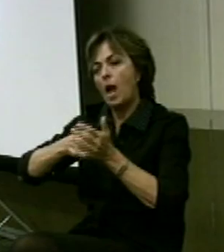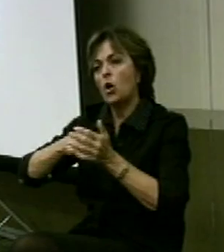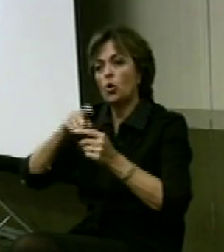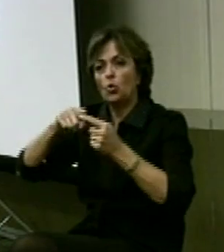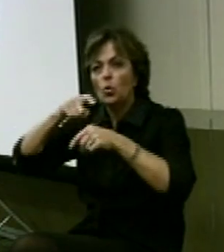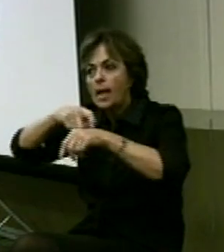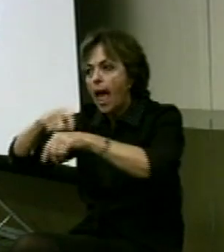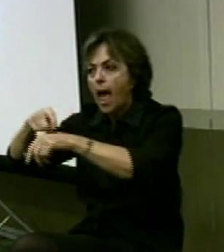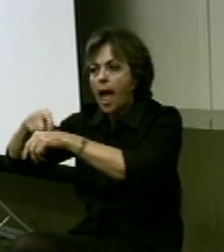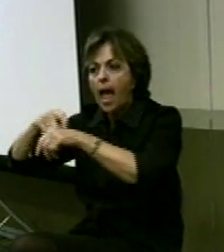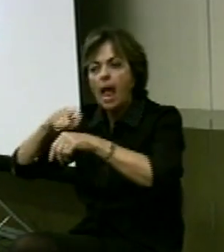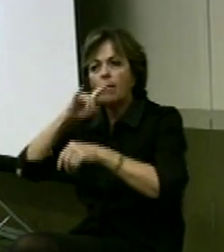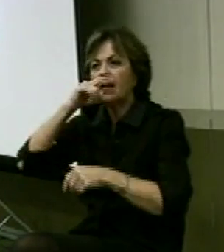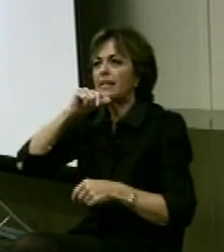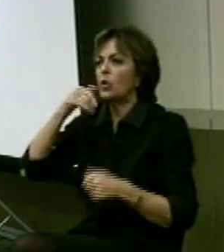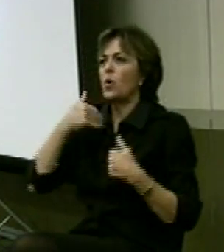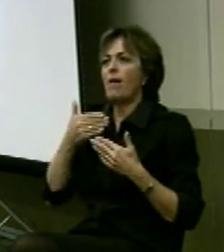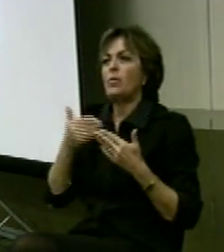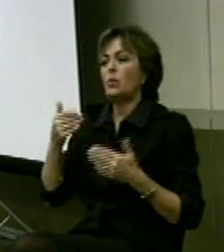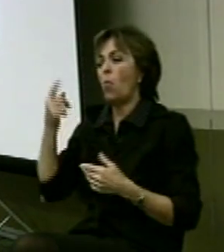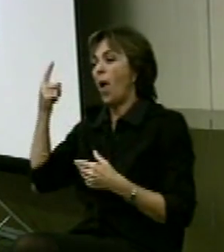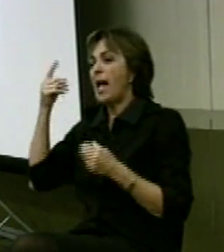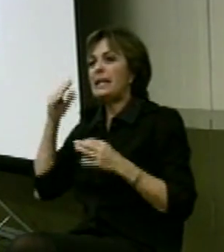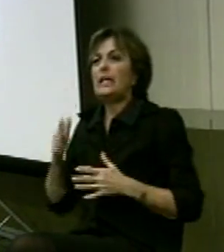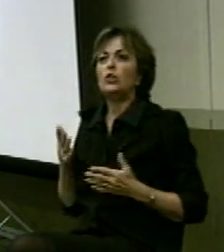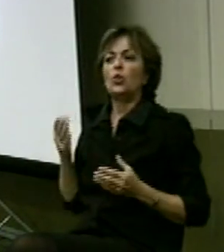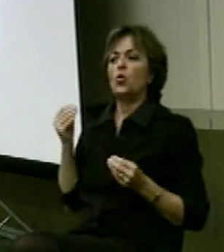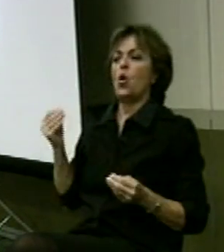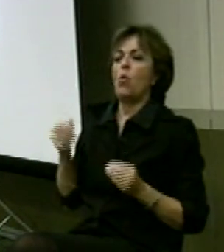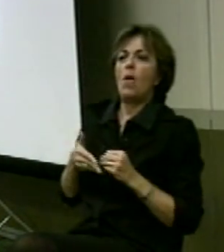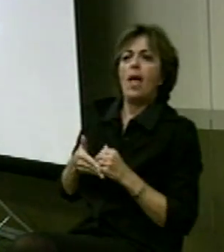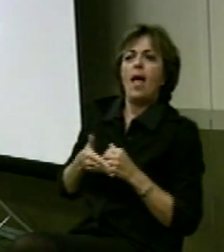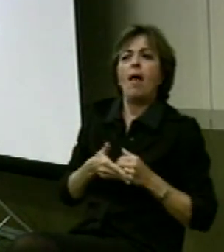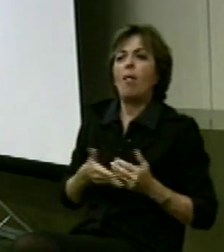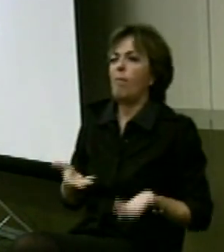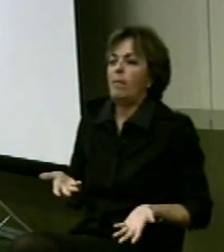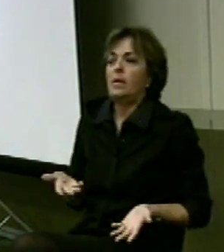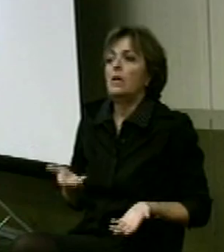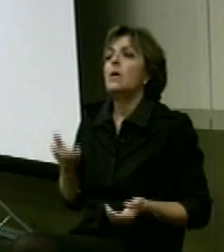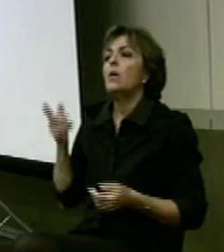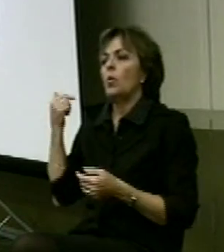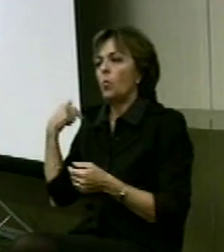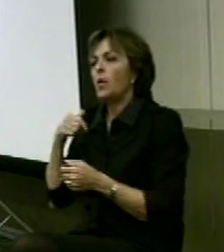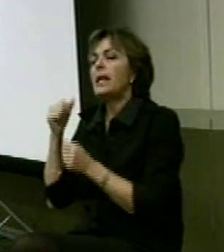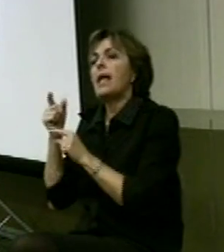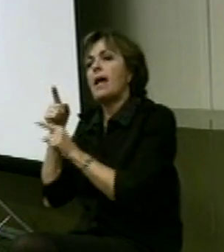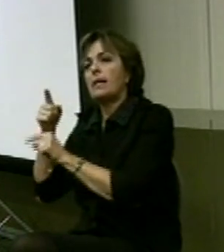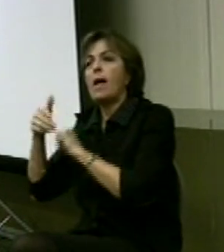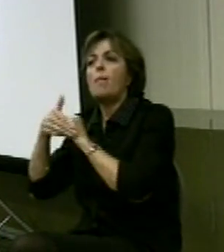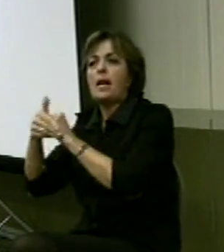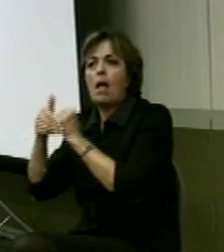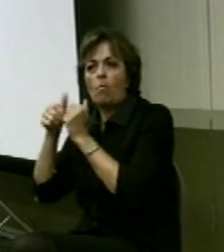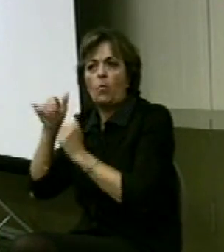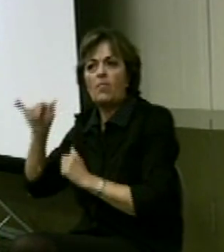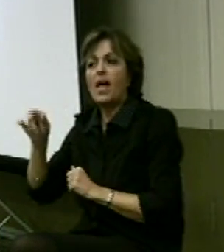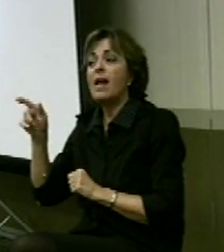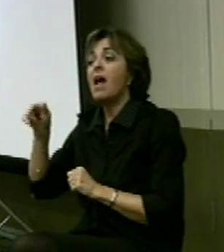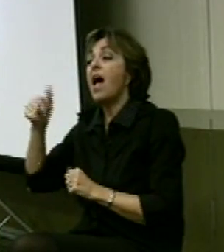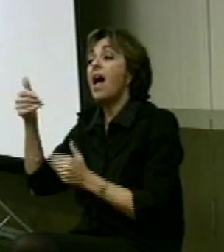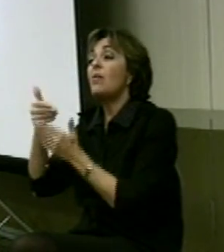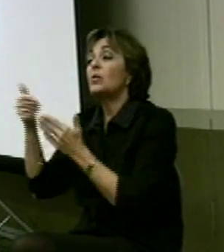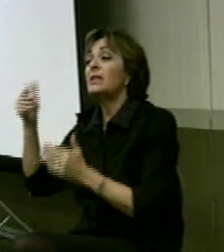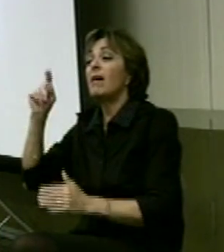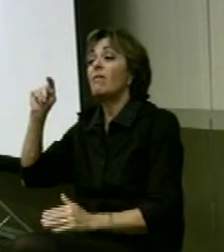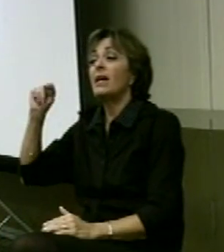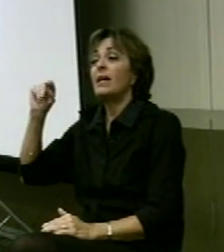time kids is just, they don't have the resources. One teacher, there's no aides, nobody to help them. This is something that we can actually come in and help with. But the